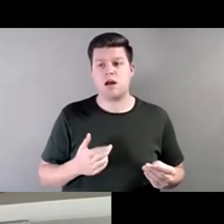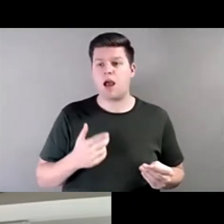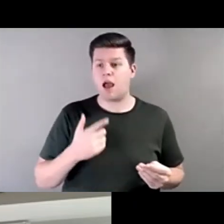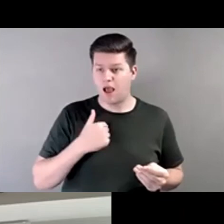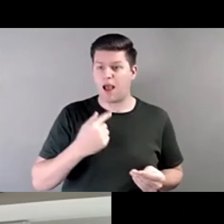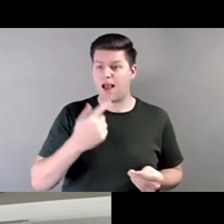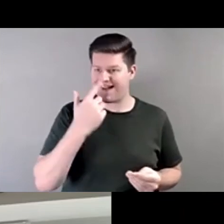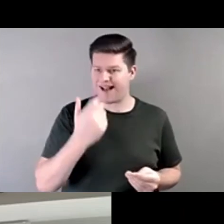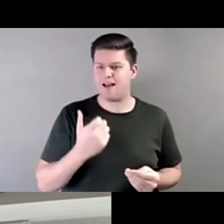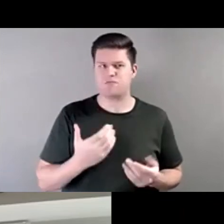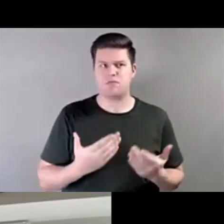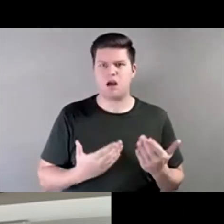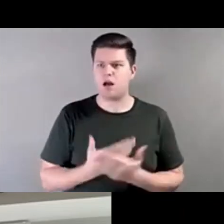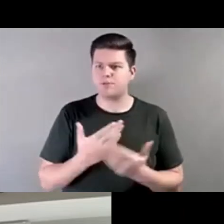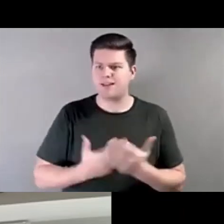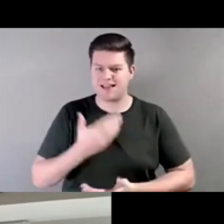our